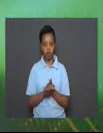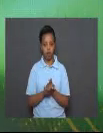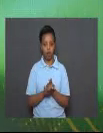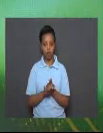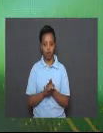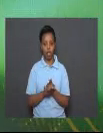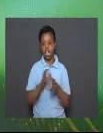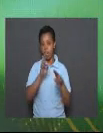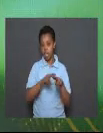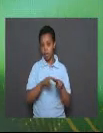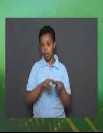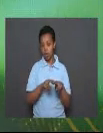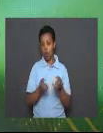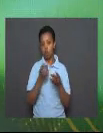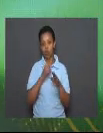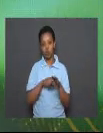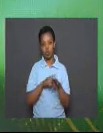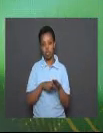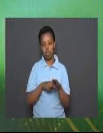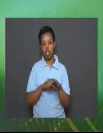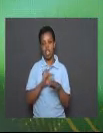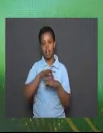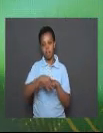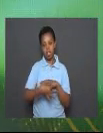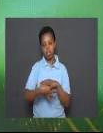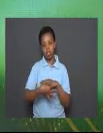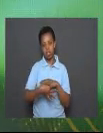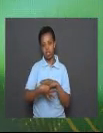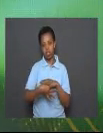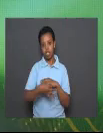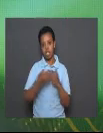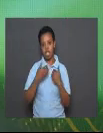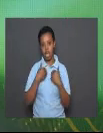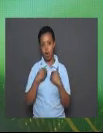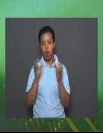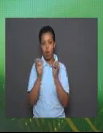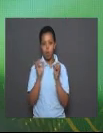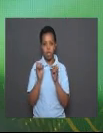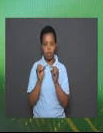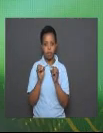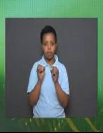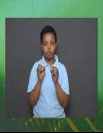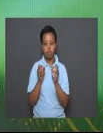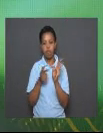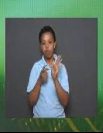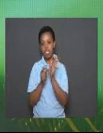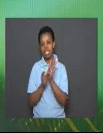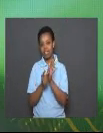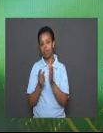reservoir typically harbors the infectious agent without showing symptoms of the